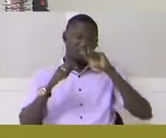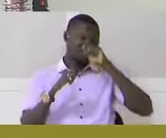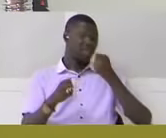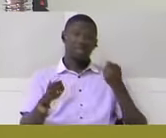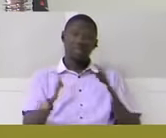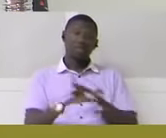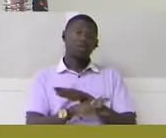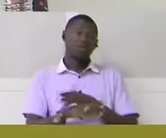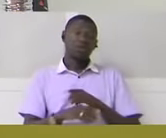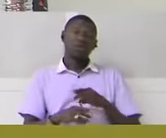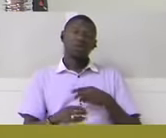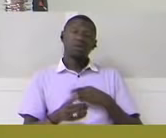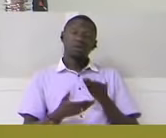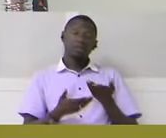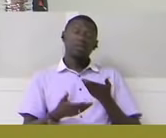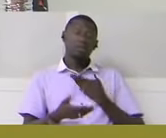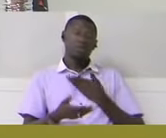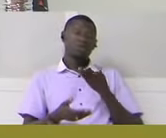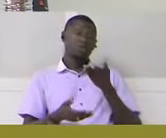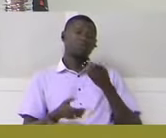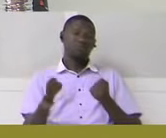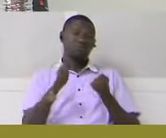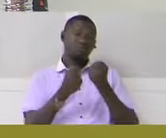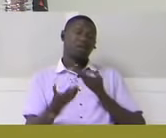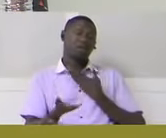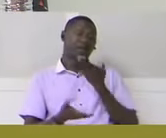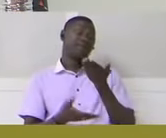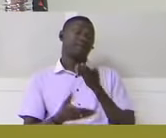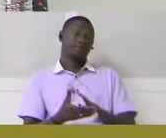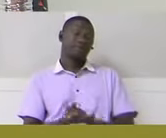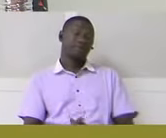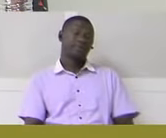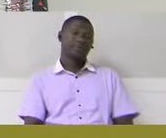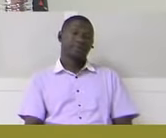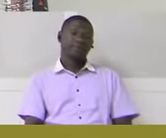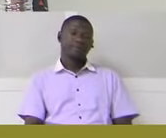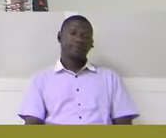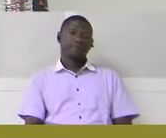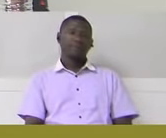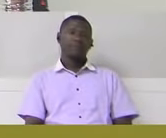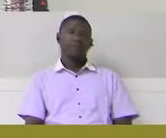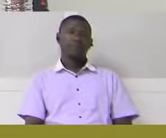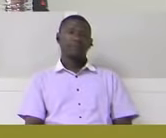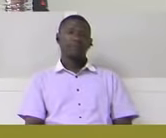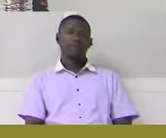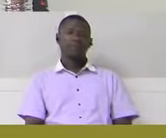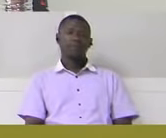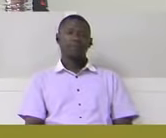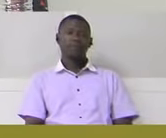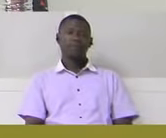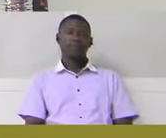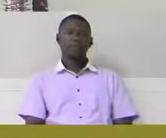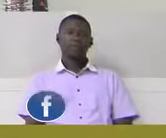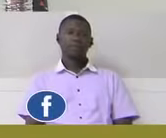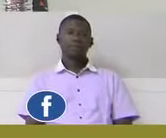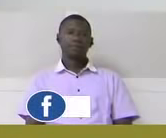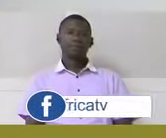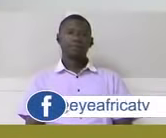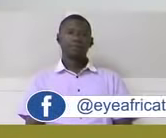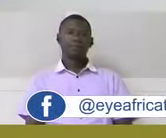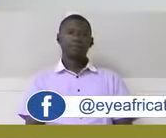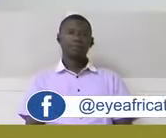atel kanata de bari mo jama so don taw mulukono min yalon ko e mankana Allah moto liberté kan yefa.